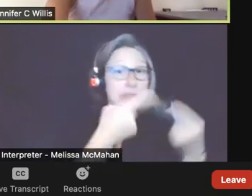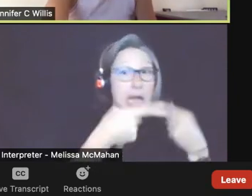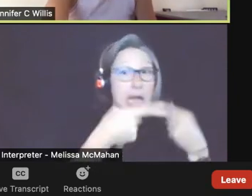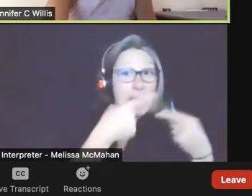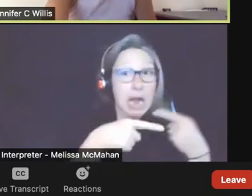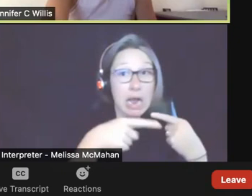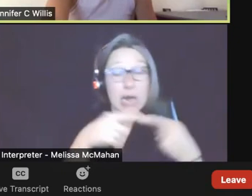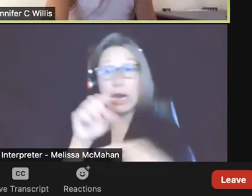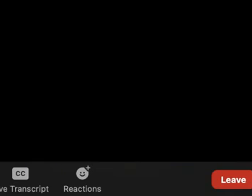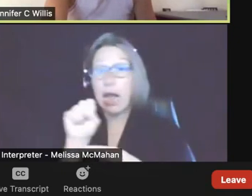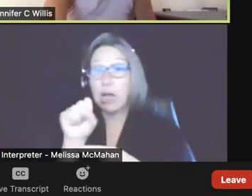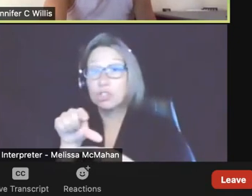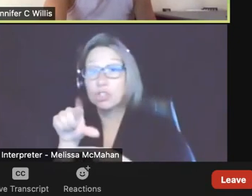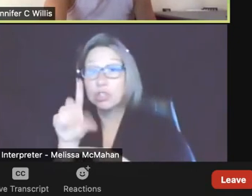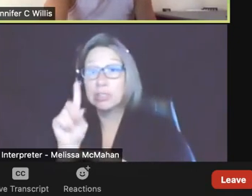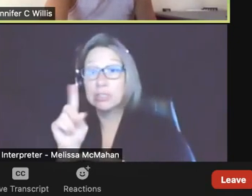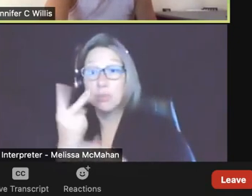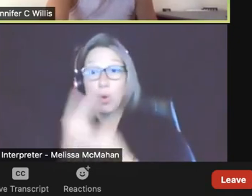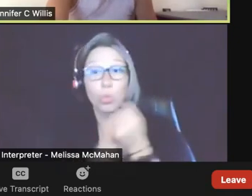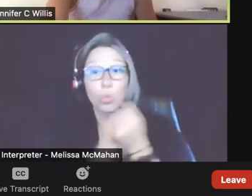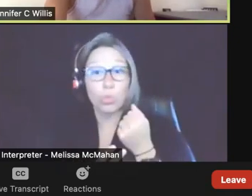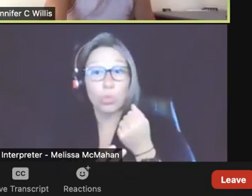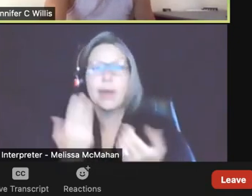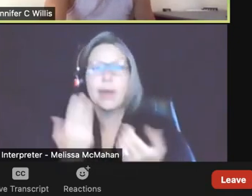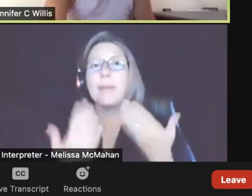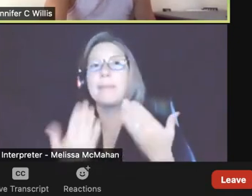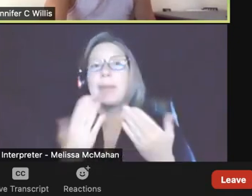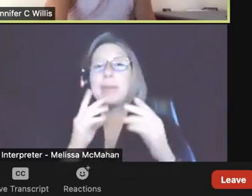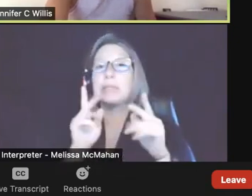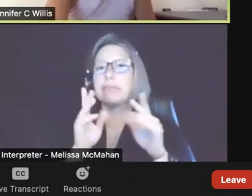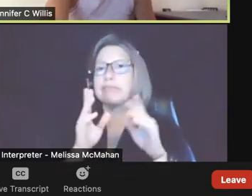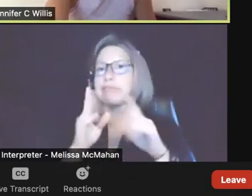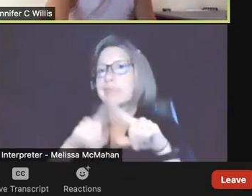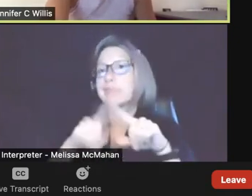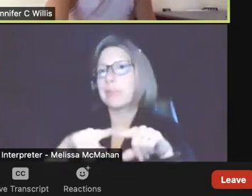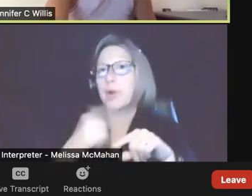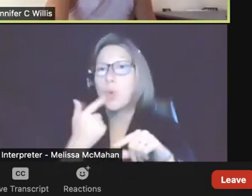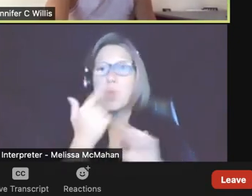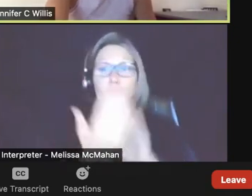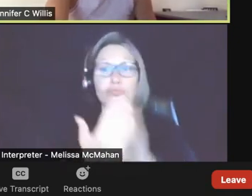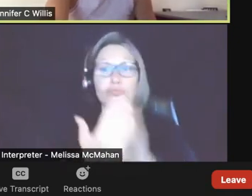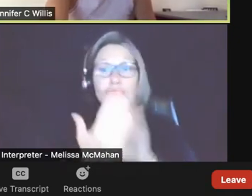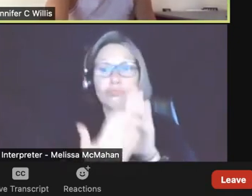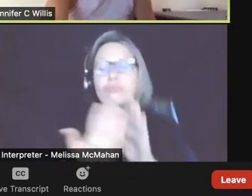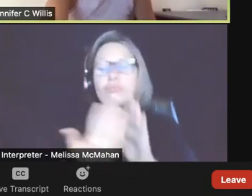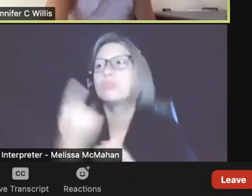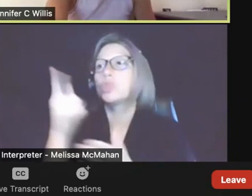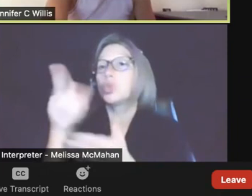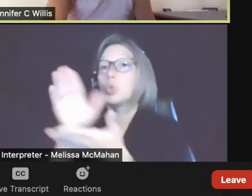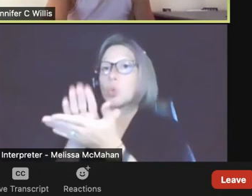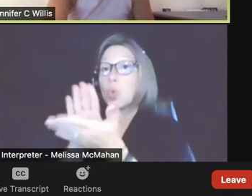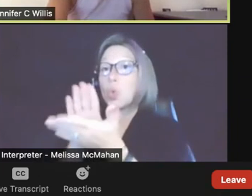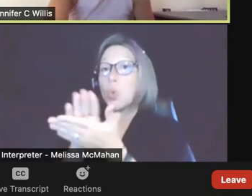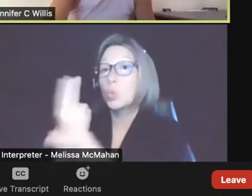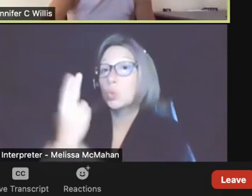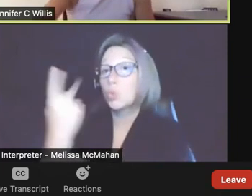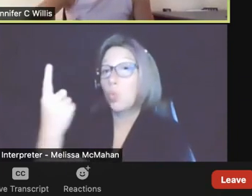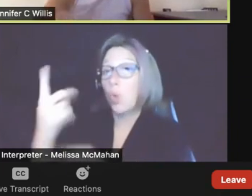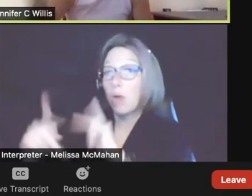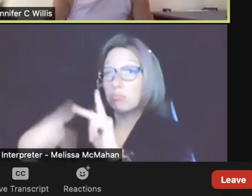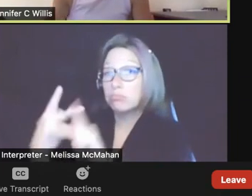device. Different modes with different partners. Could be using one modality at school and one modality at home,